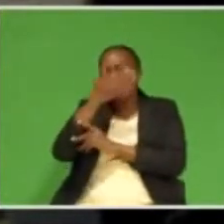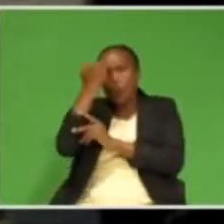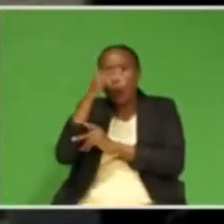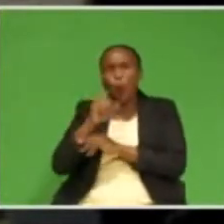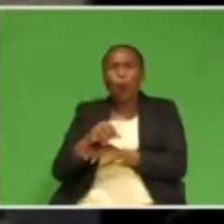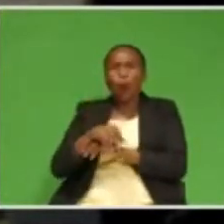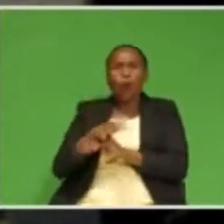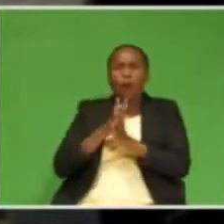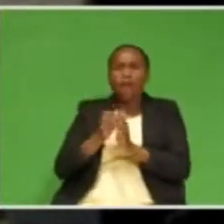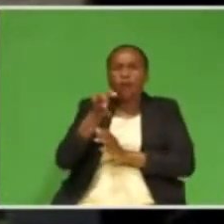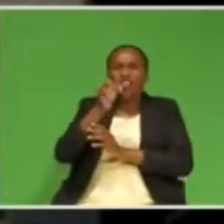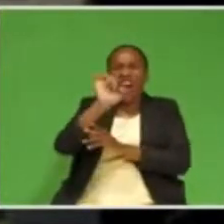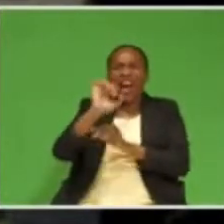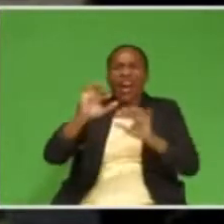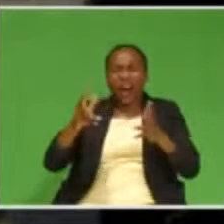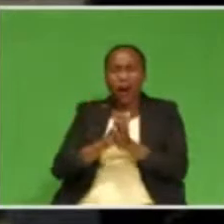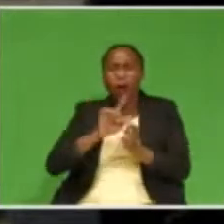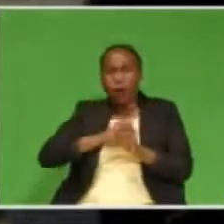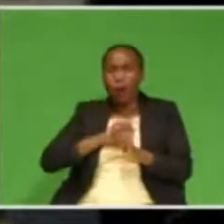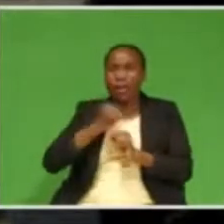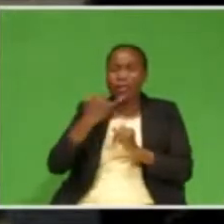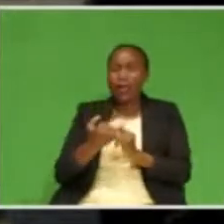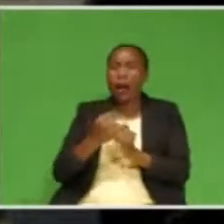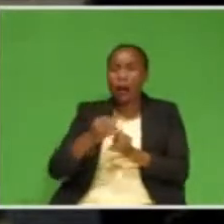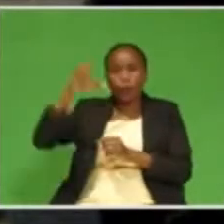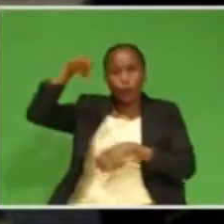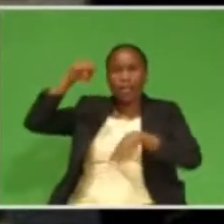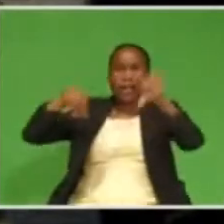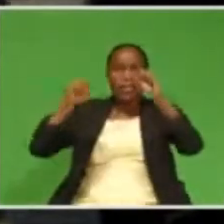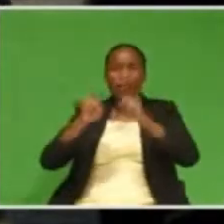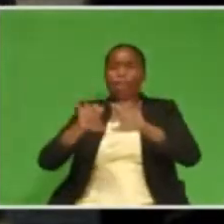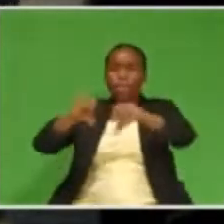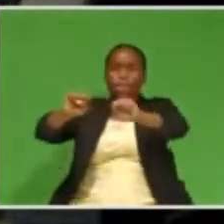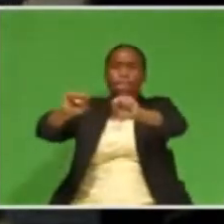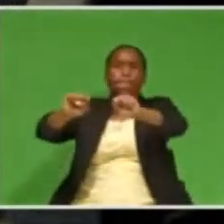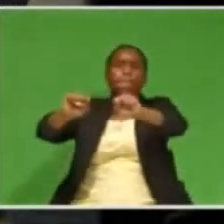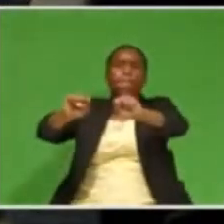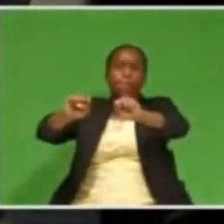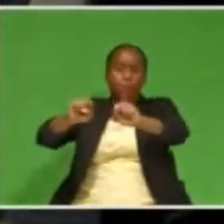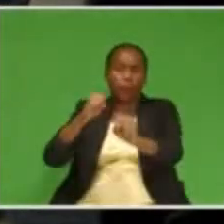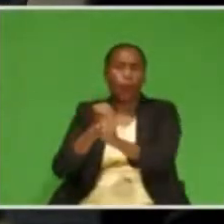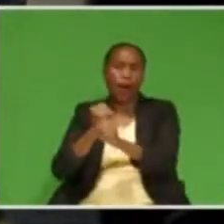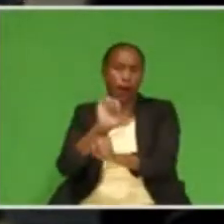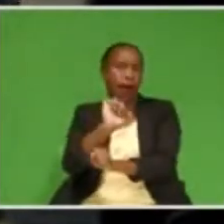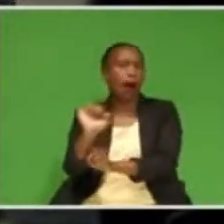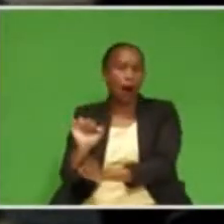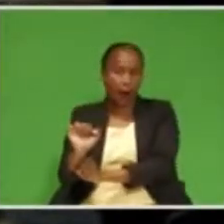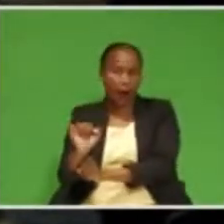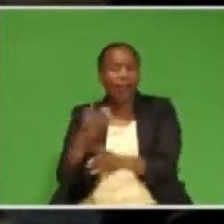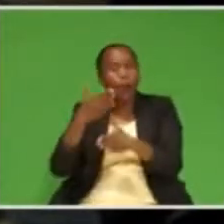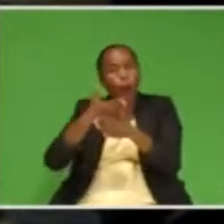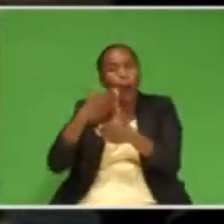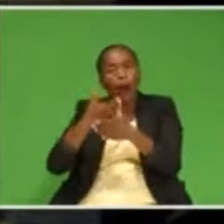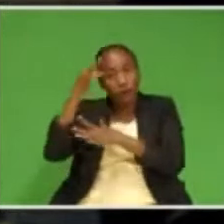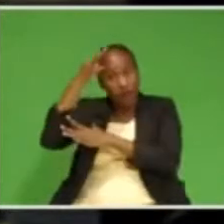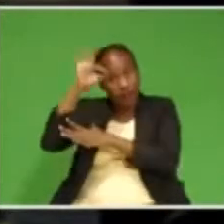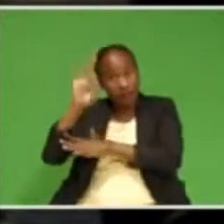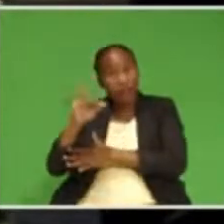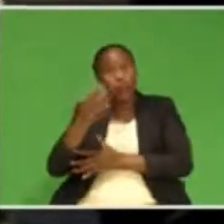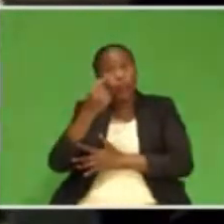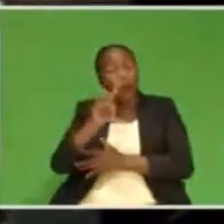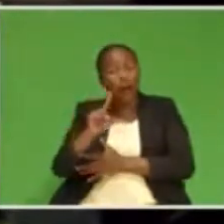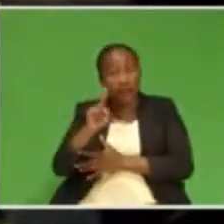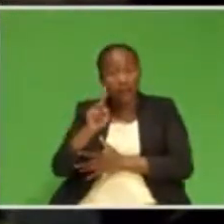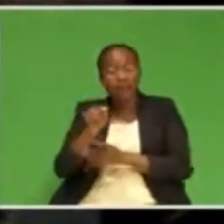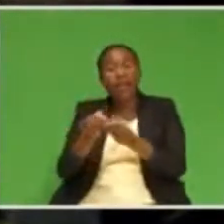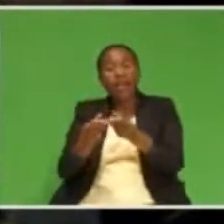assembly line that she works in to a halt. It is the job of the state to provide